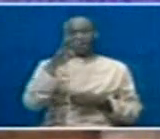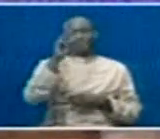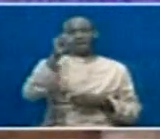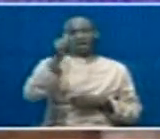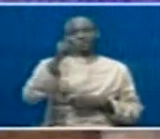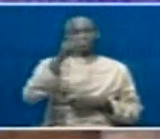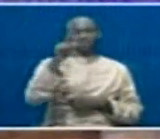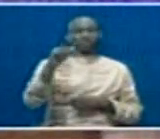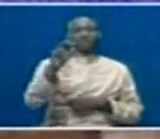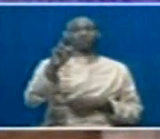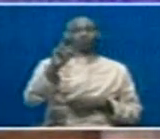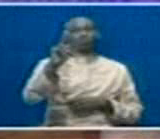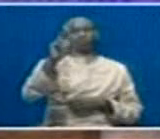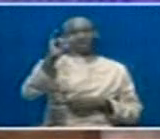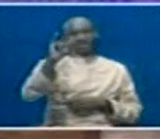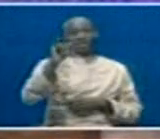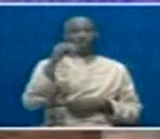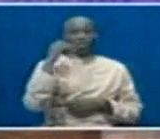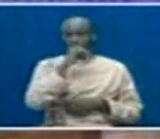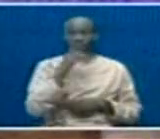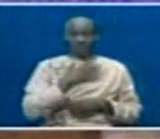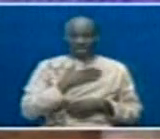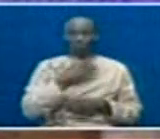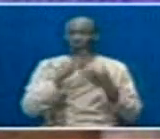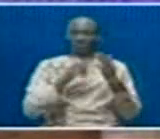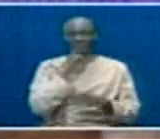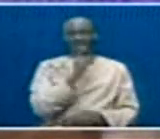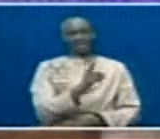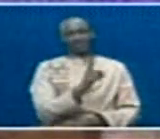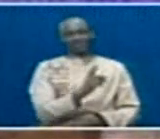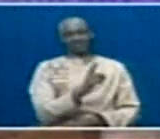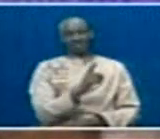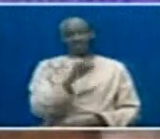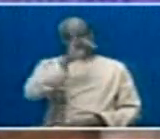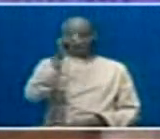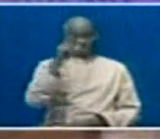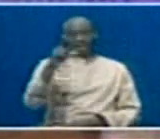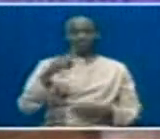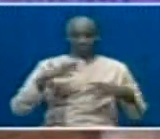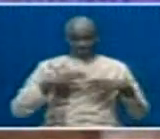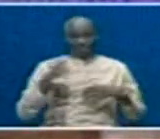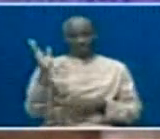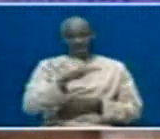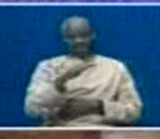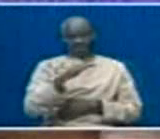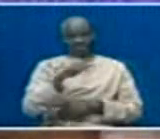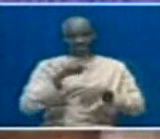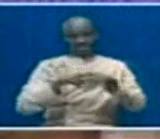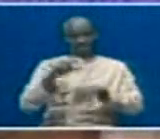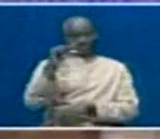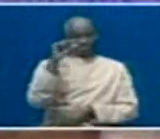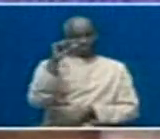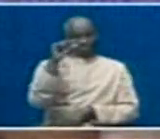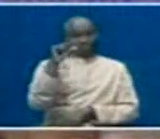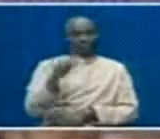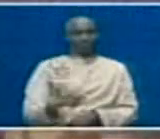Mazrui. Oh, my. What a man. JKL takes a break. We'll be back. In the